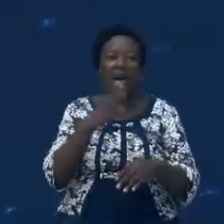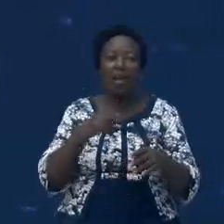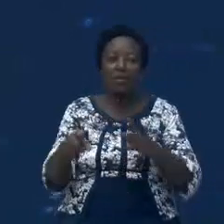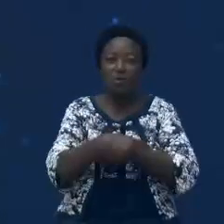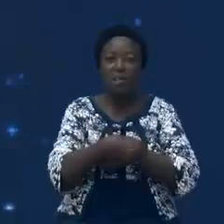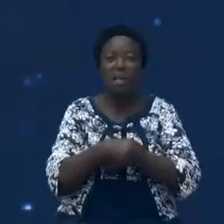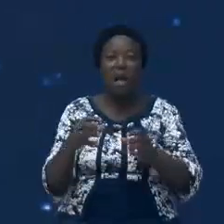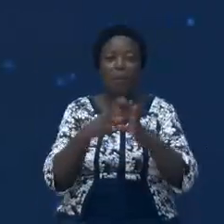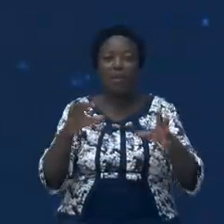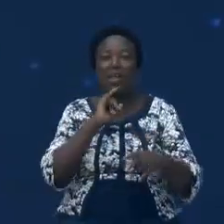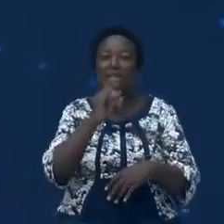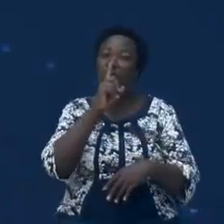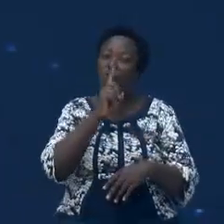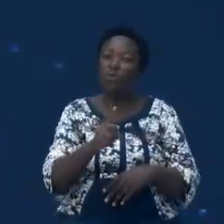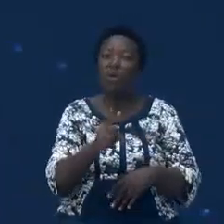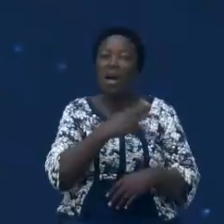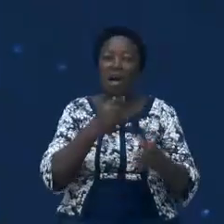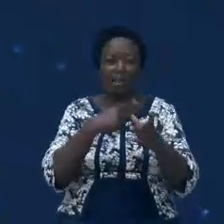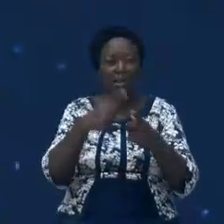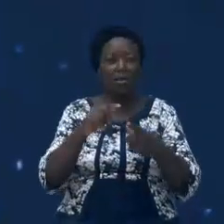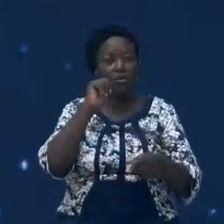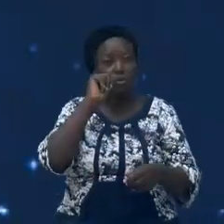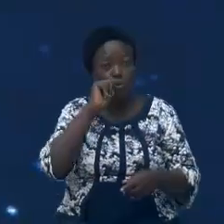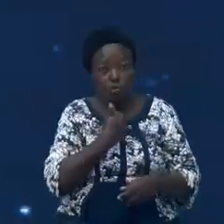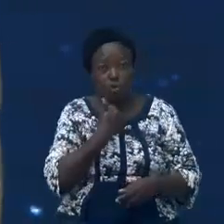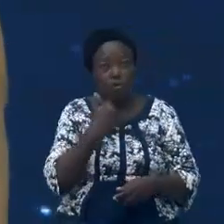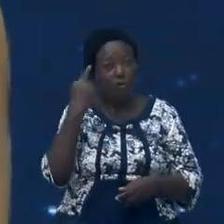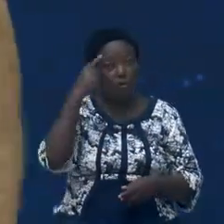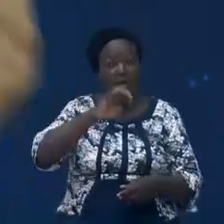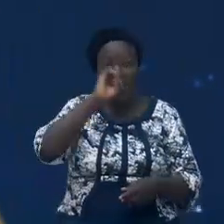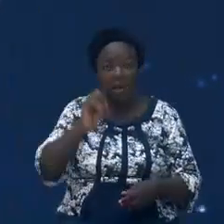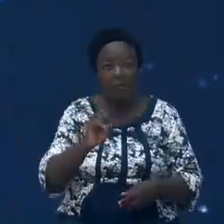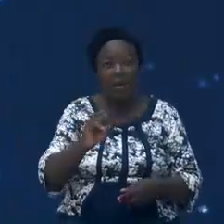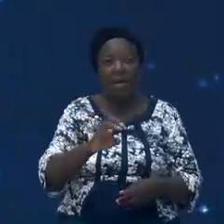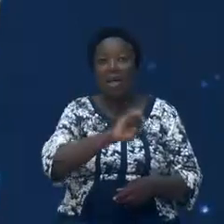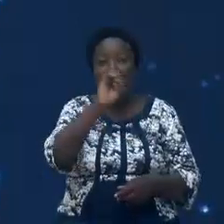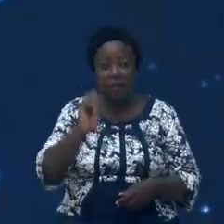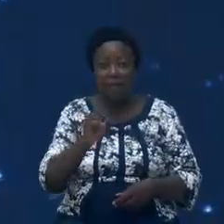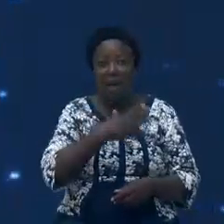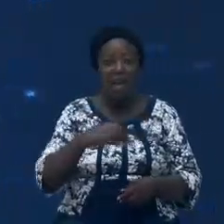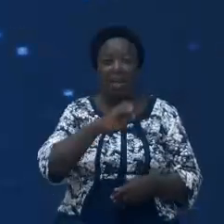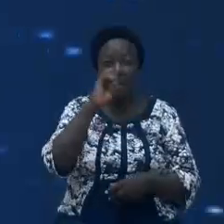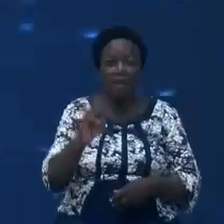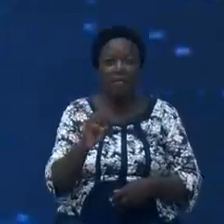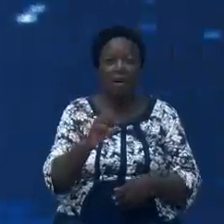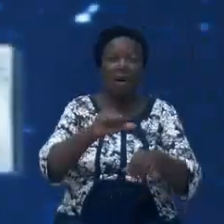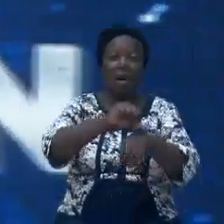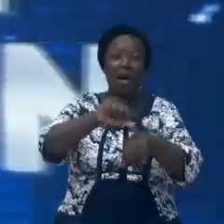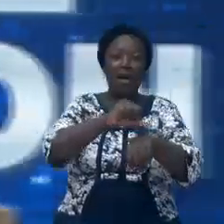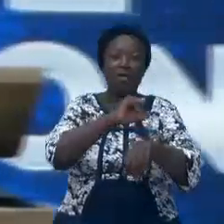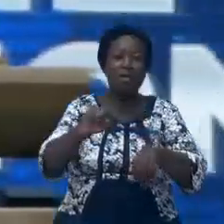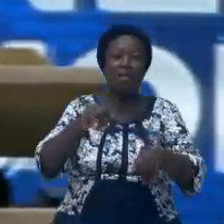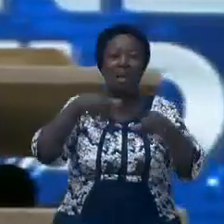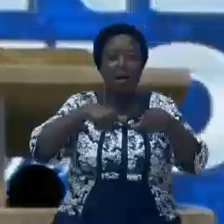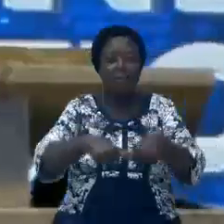today, abundance is assured. And then tomorrow, forever, ever